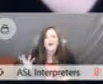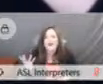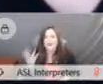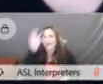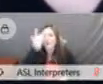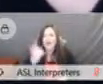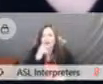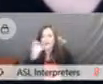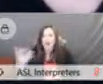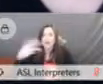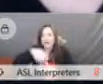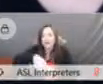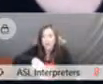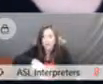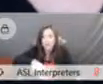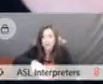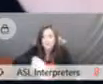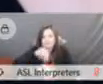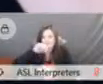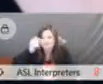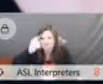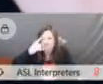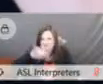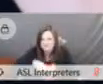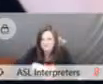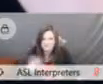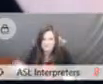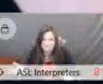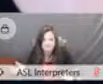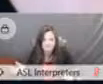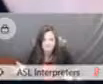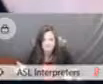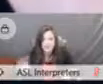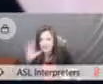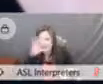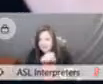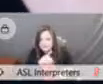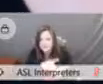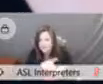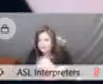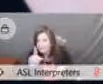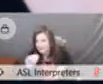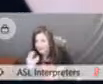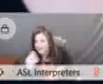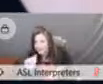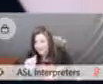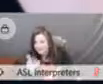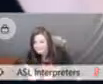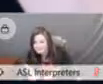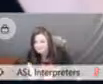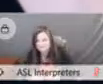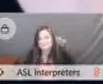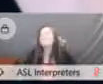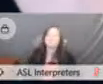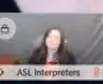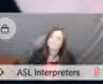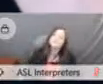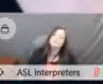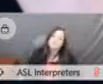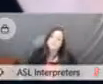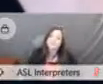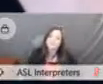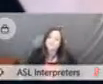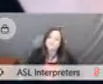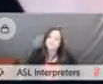wouldn't they be included? I don't understand that. I guess, Dr. Dillahay, that's going to go right back to you. Okay.